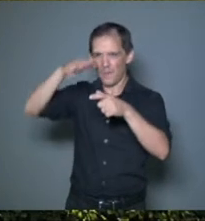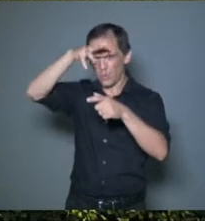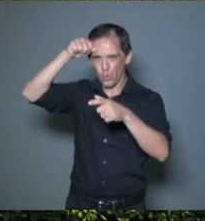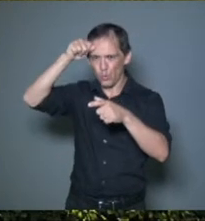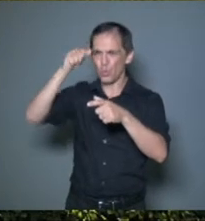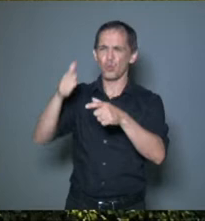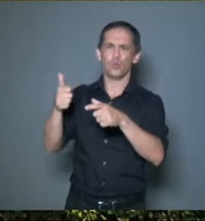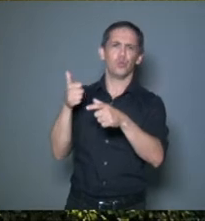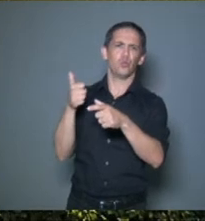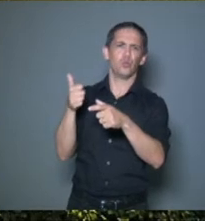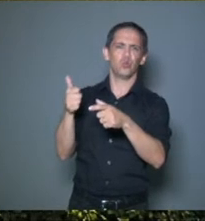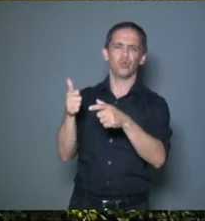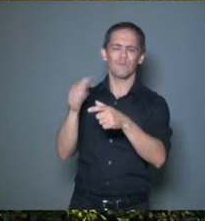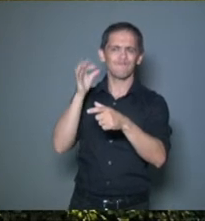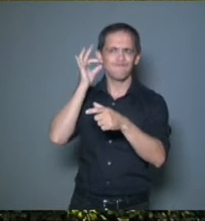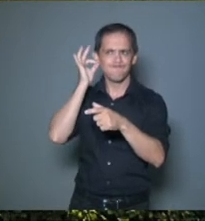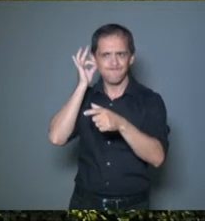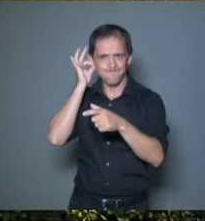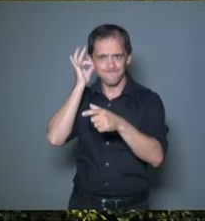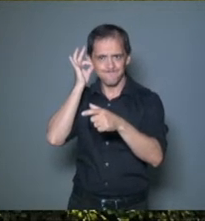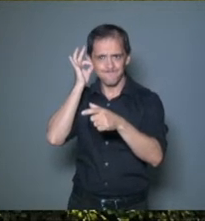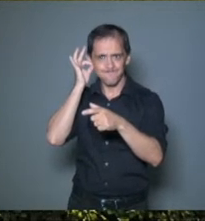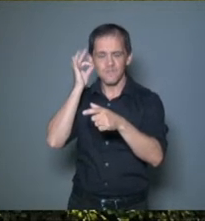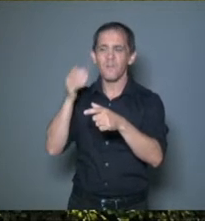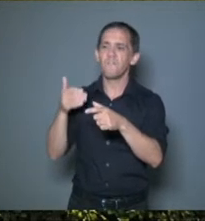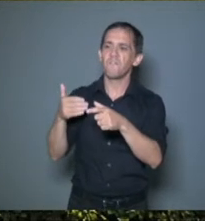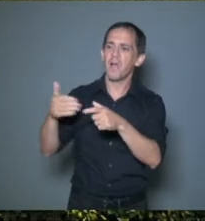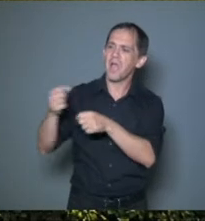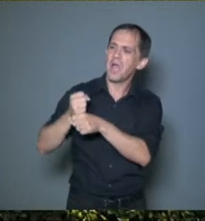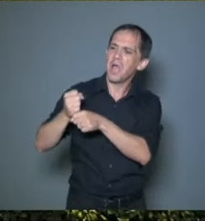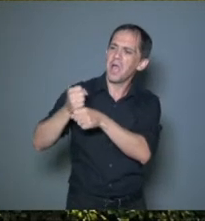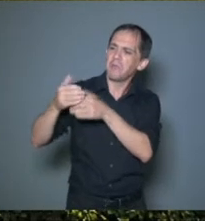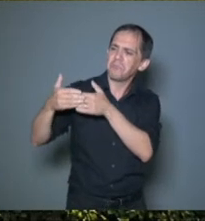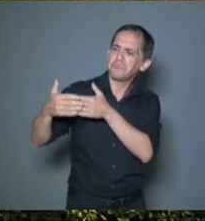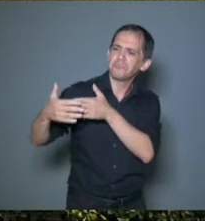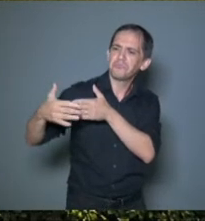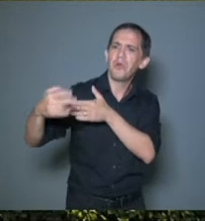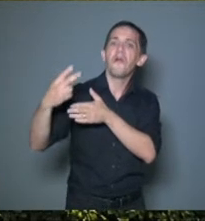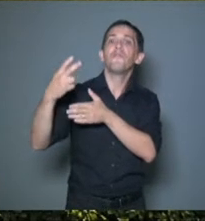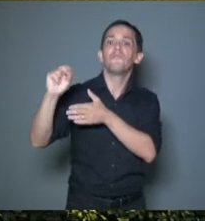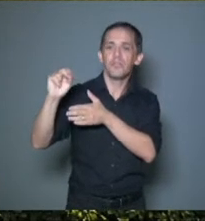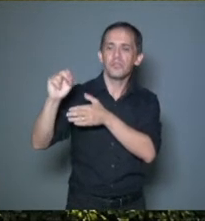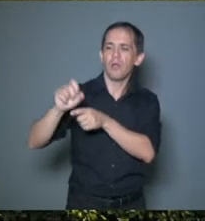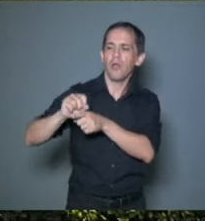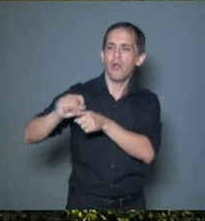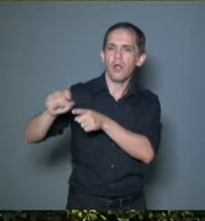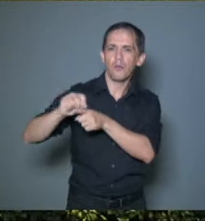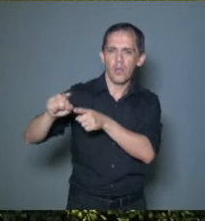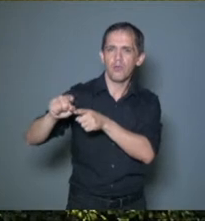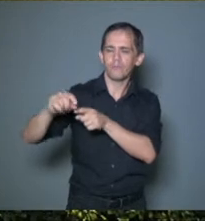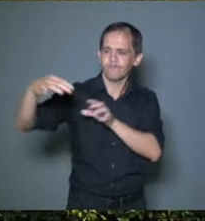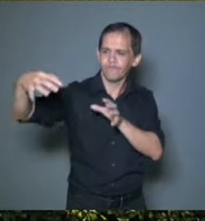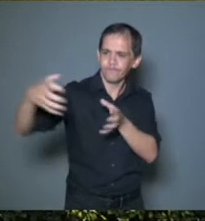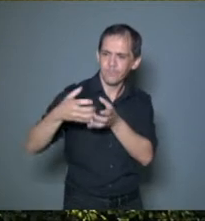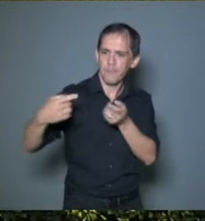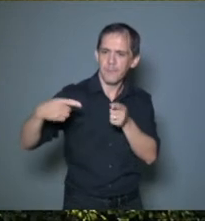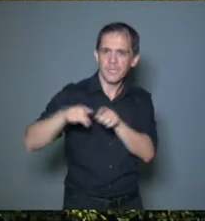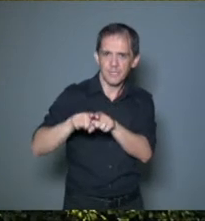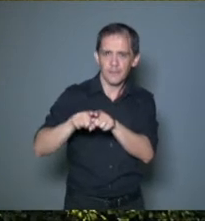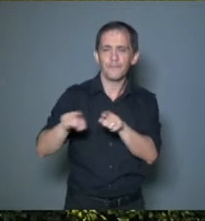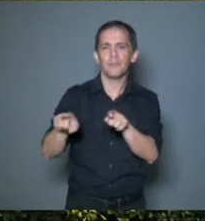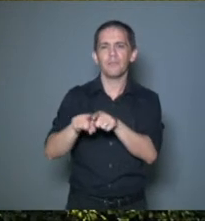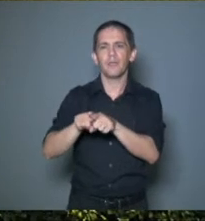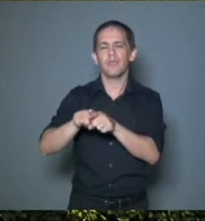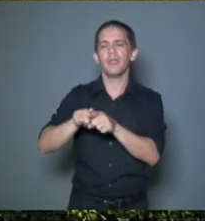state of Mato Grosso, a project and a long-term 20-year contract where we will operate that land,